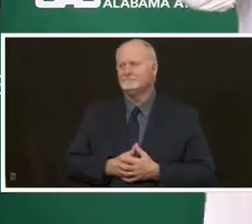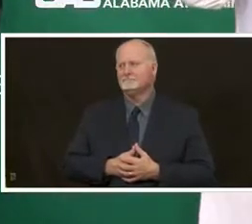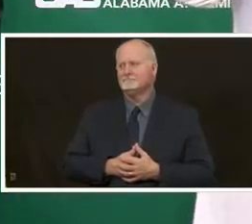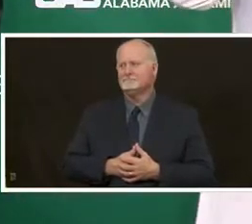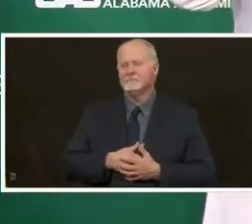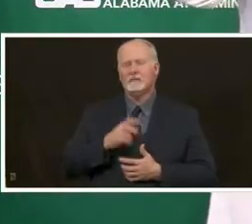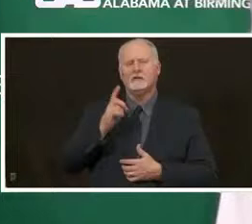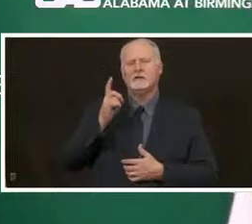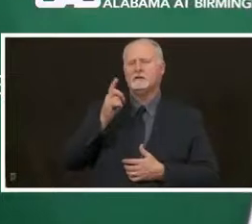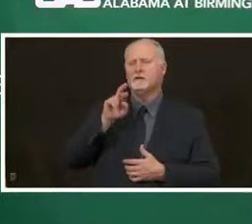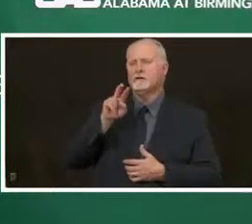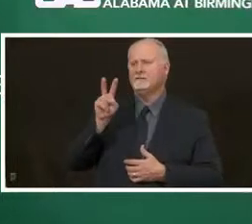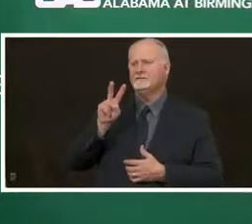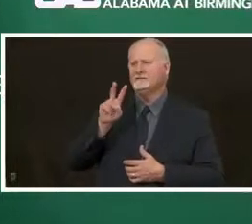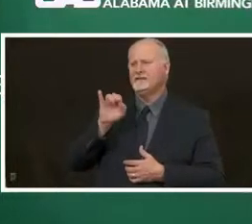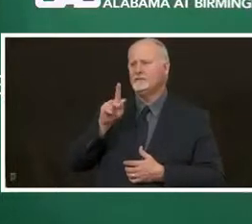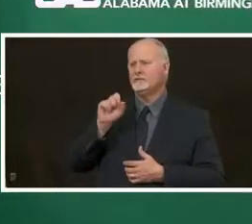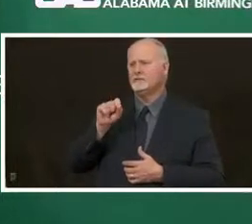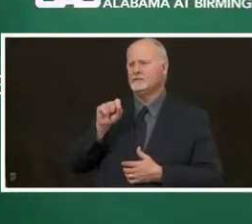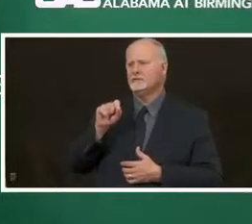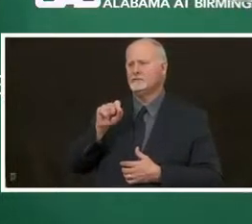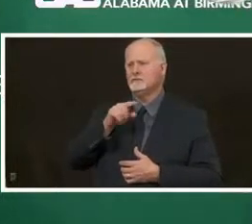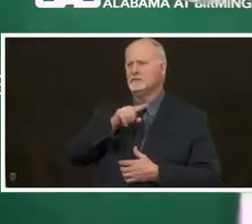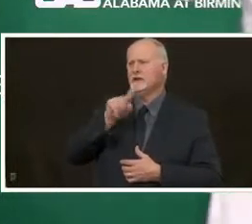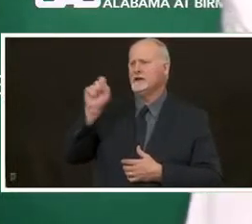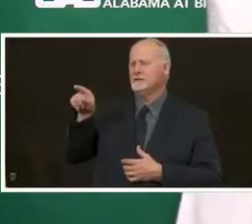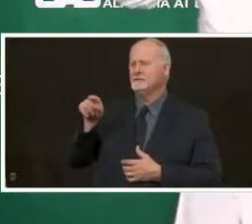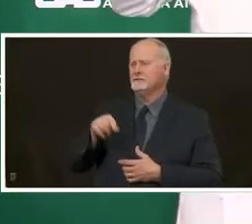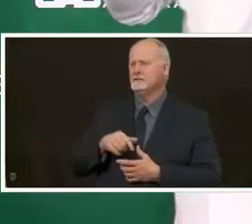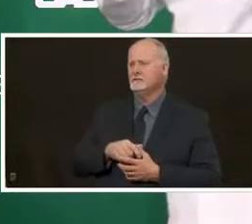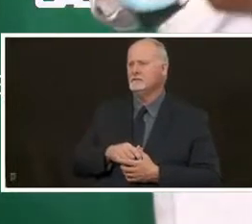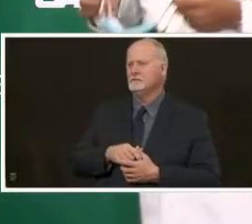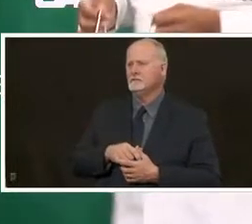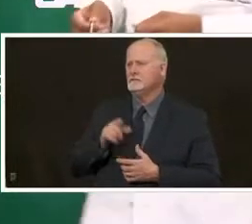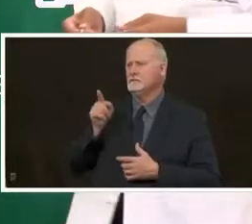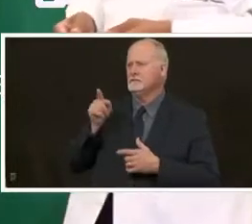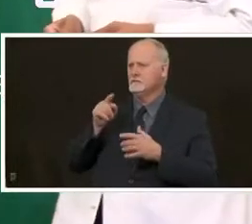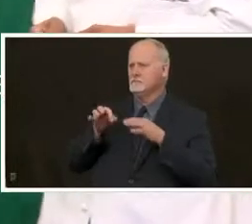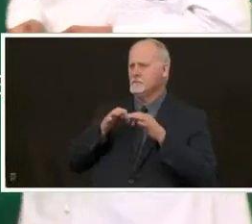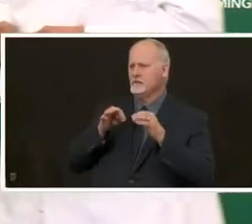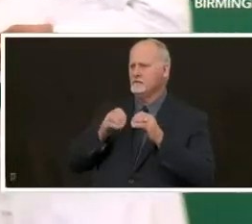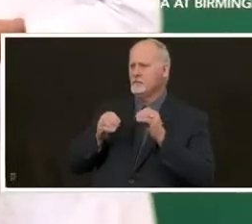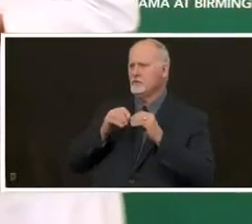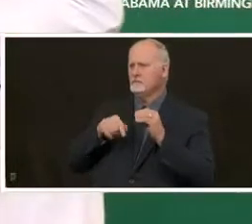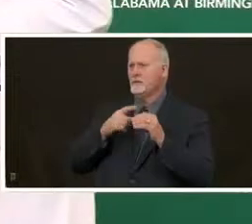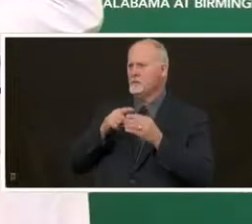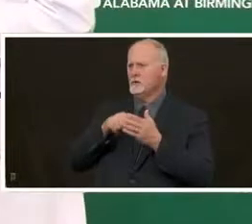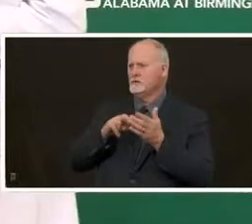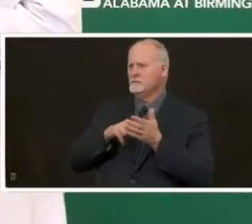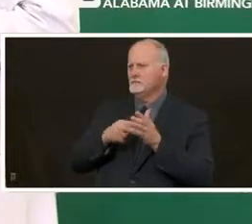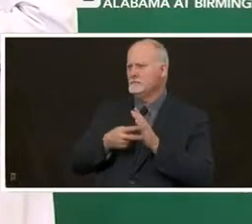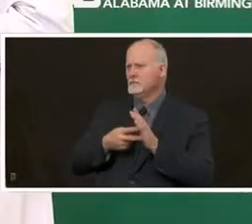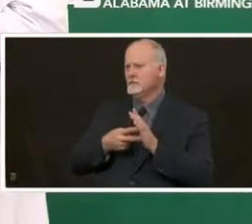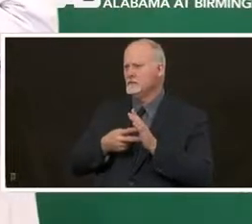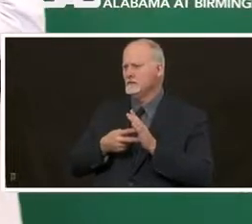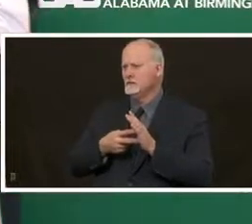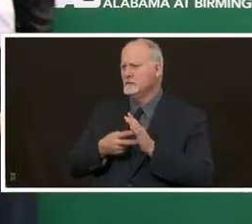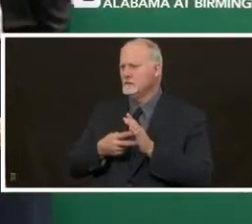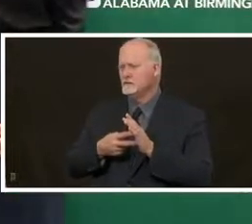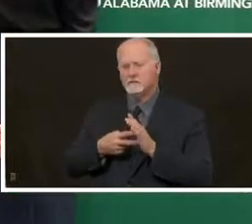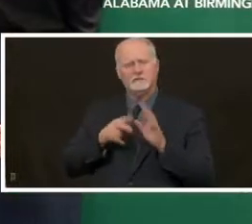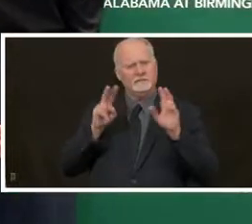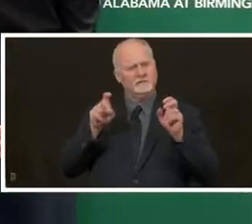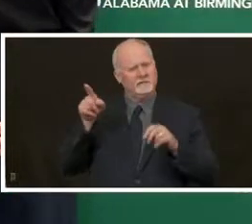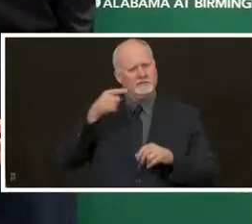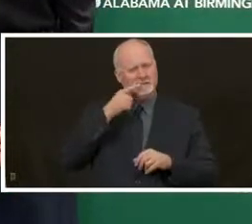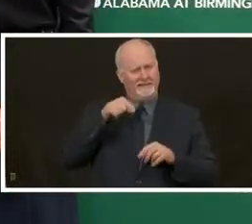Dr. Vickers, actually just another thing to ask you. Can you just speak a little bit more about what does this mean for UAB to be at the epicenter of